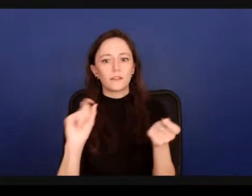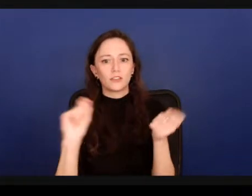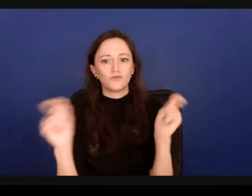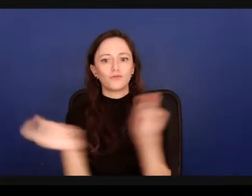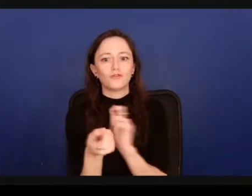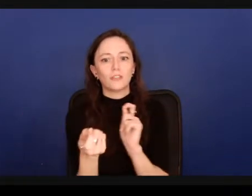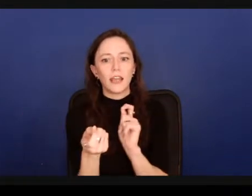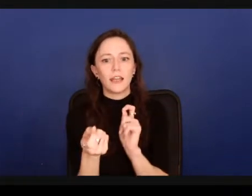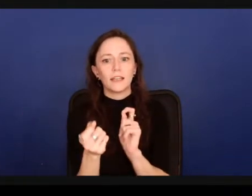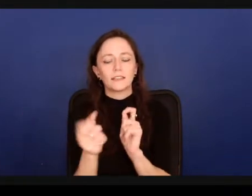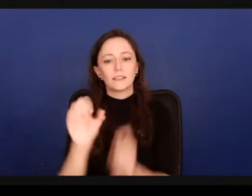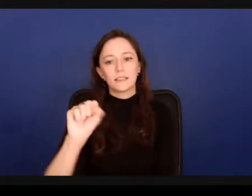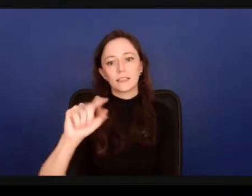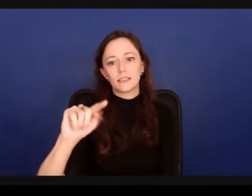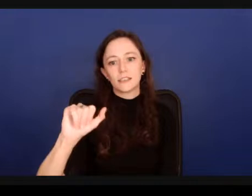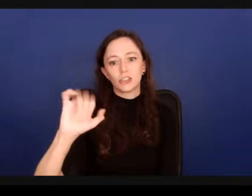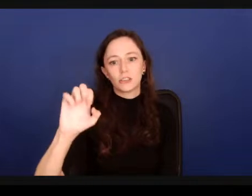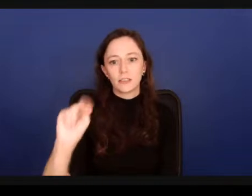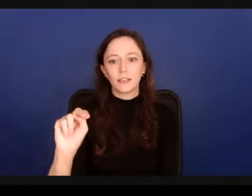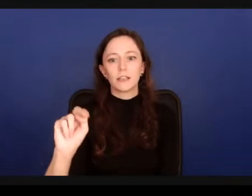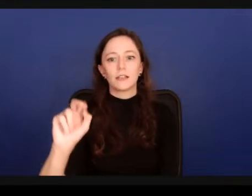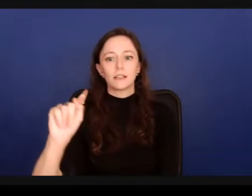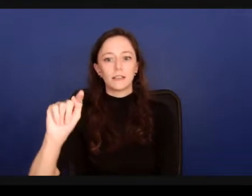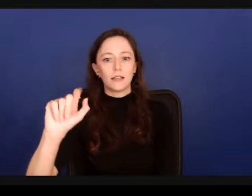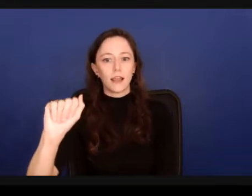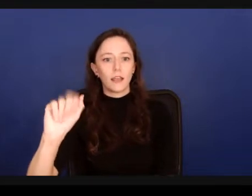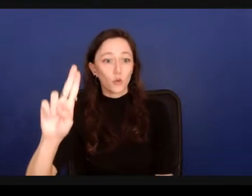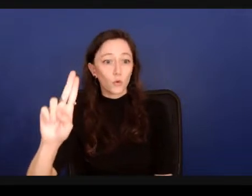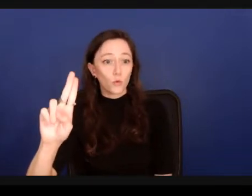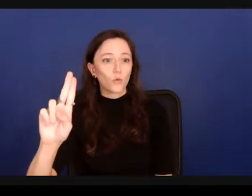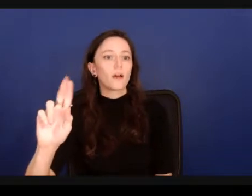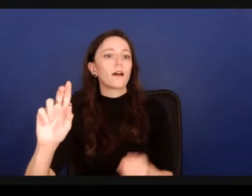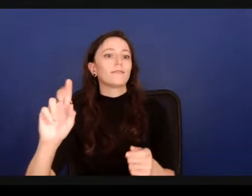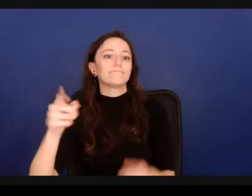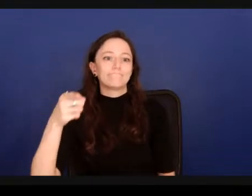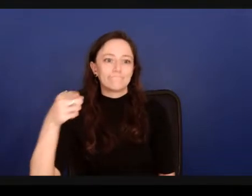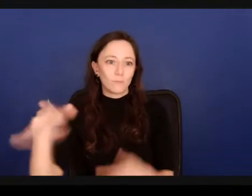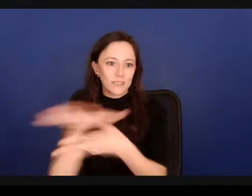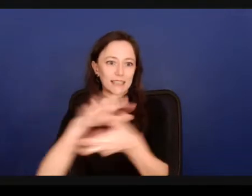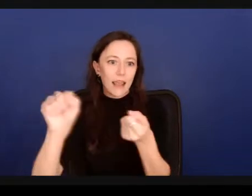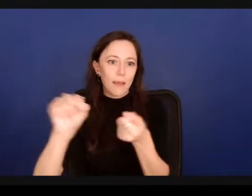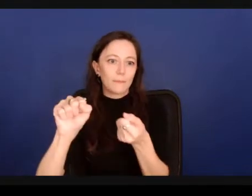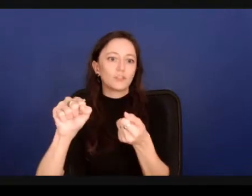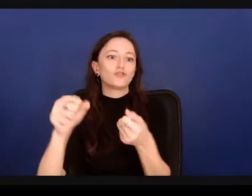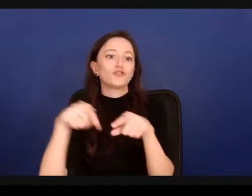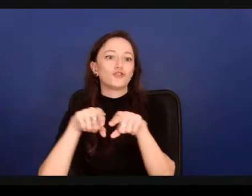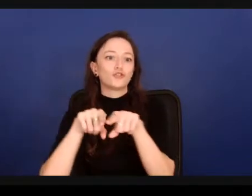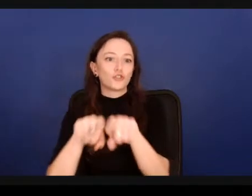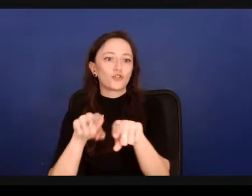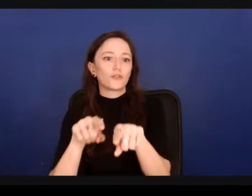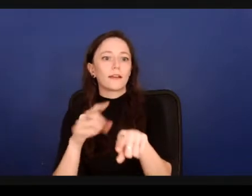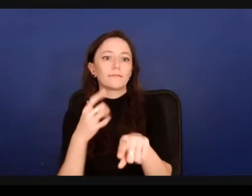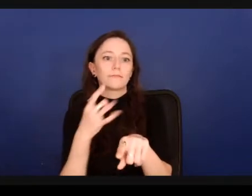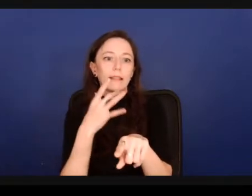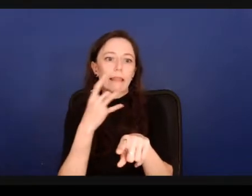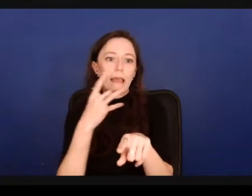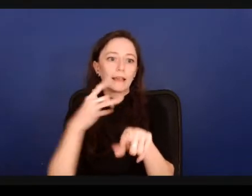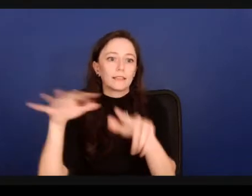had been damaged in May 2023 during a lightning storm. The station is now back online recording data normally. So if